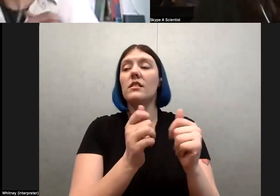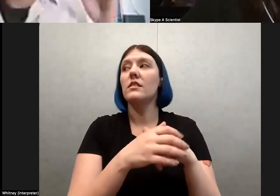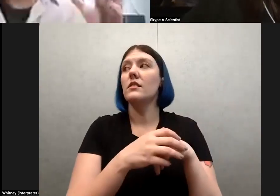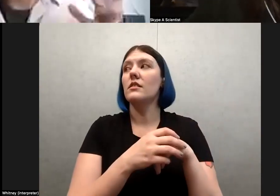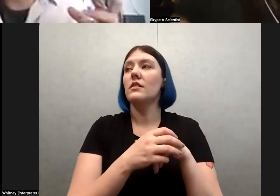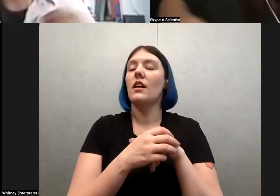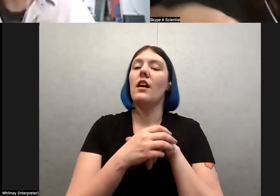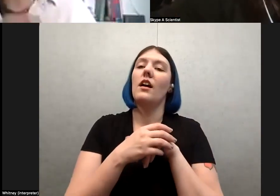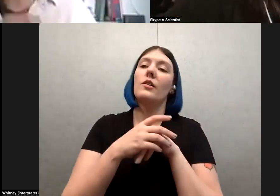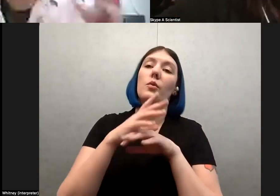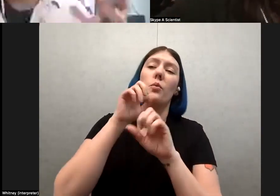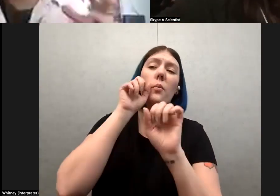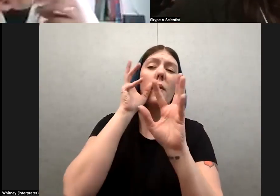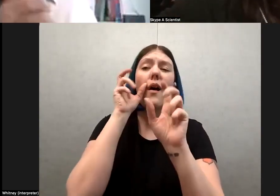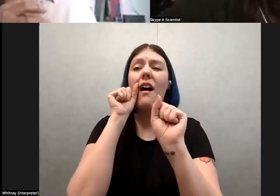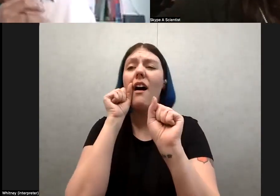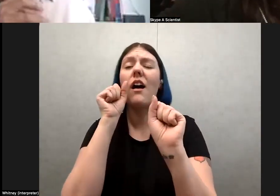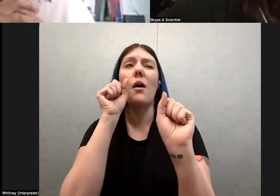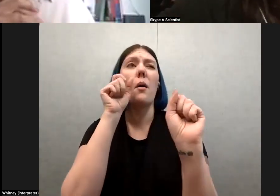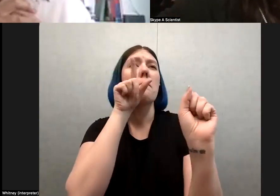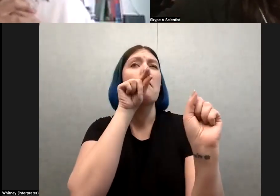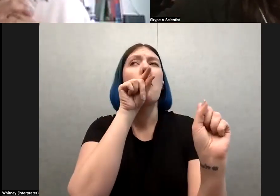incredible areas and see lots of birds and